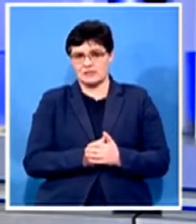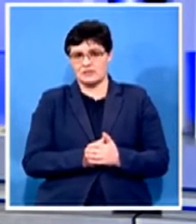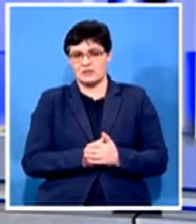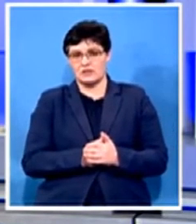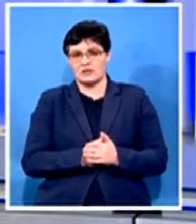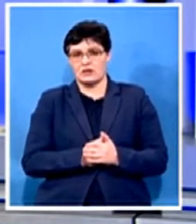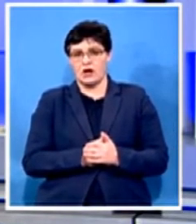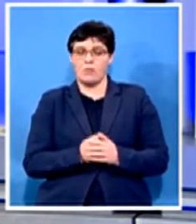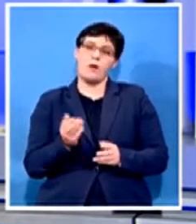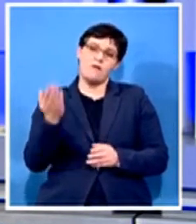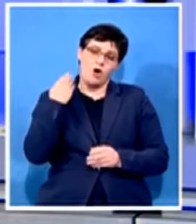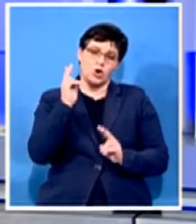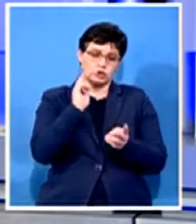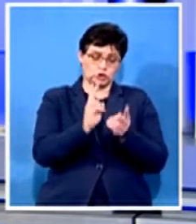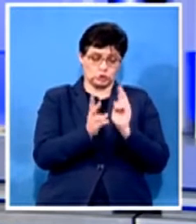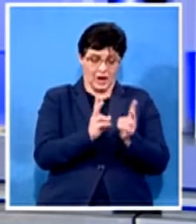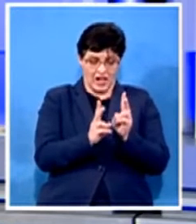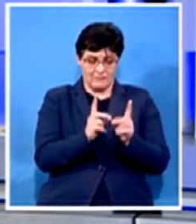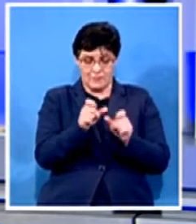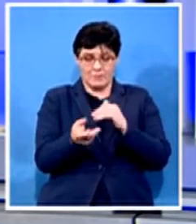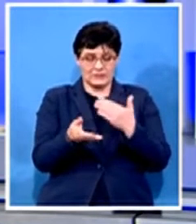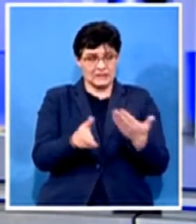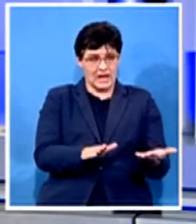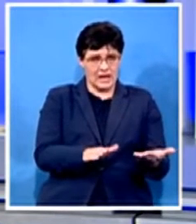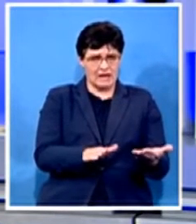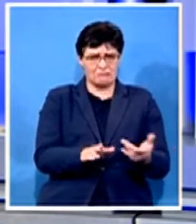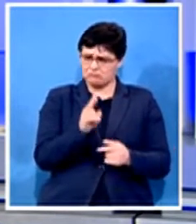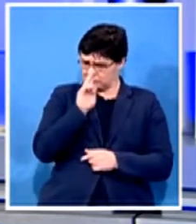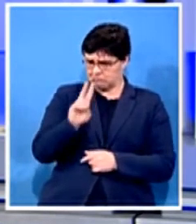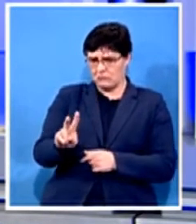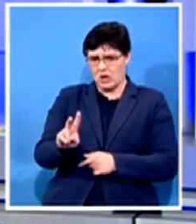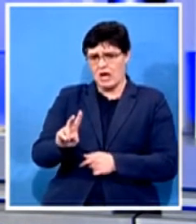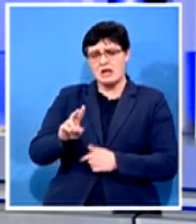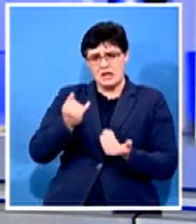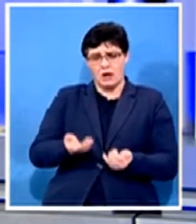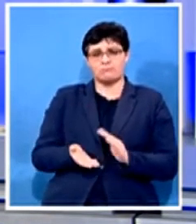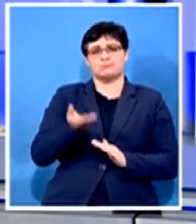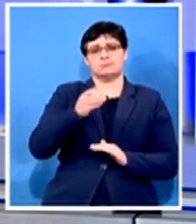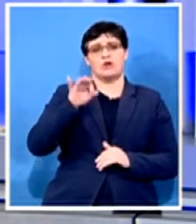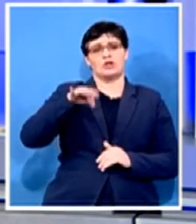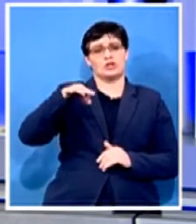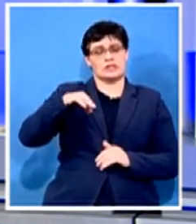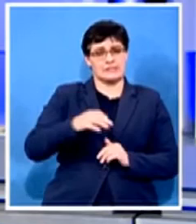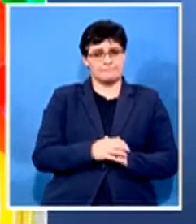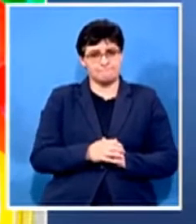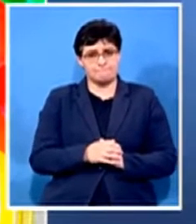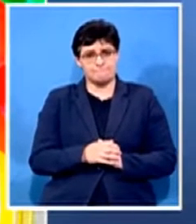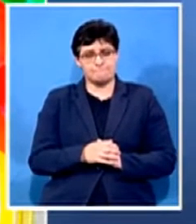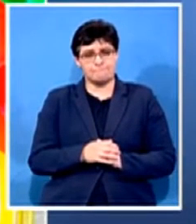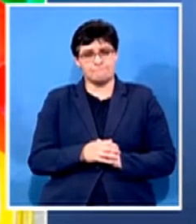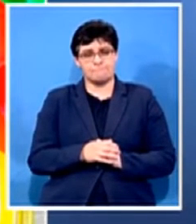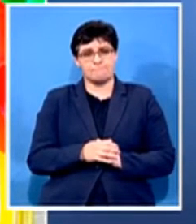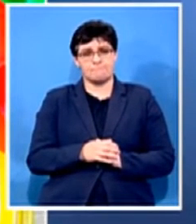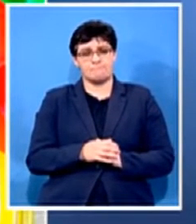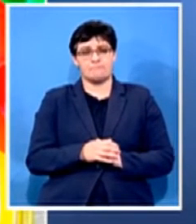had died, but seemingly the number has now gone up to 13. Indeed. Good afternoon to you. Thank you very